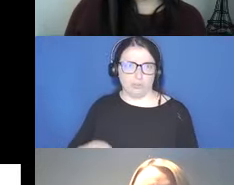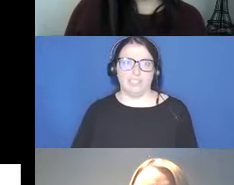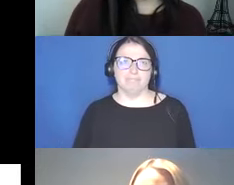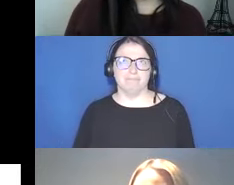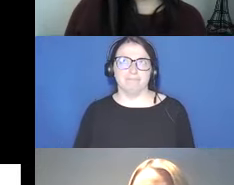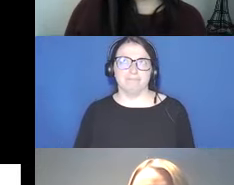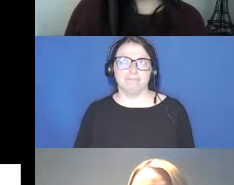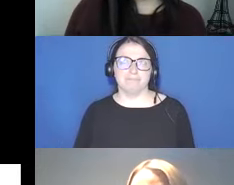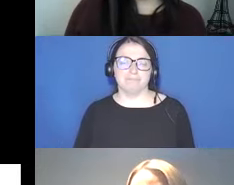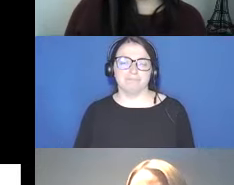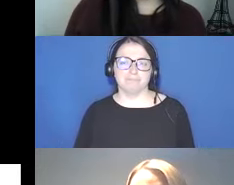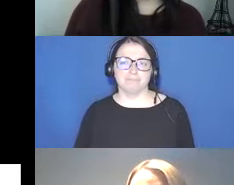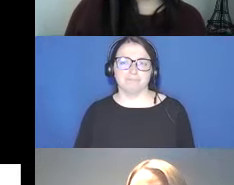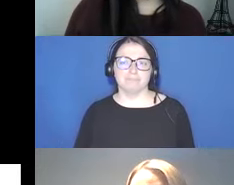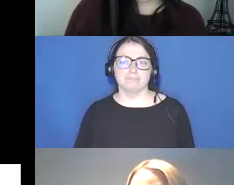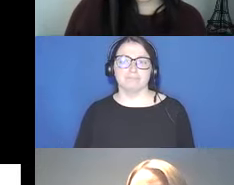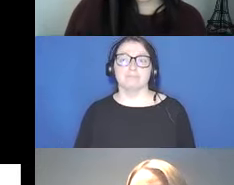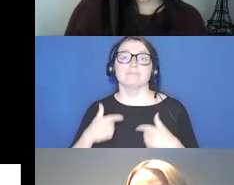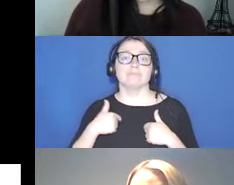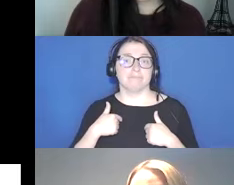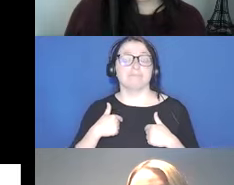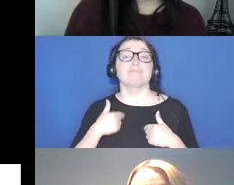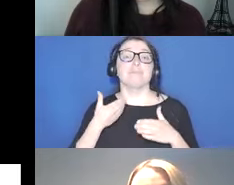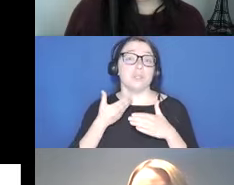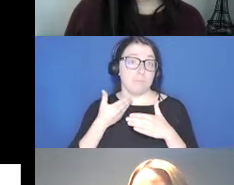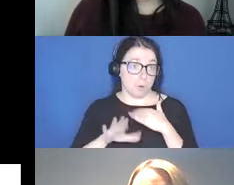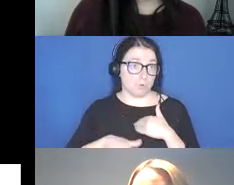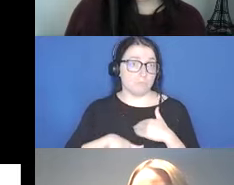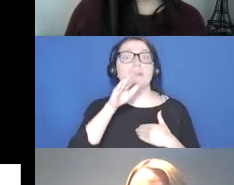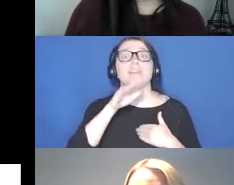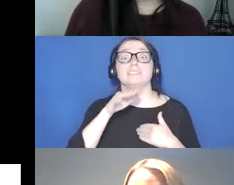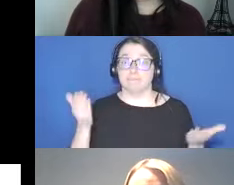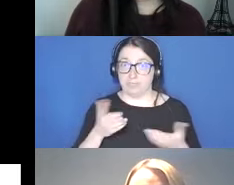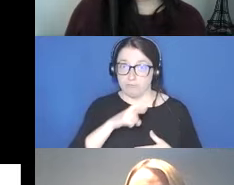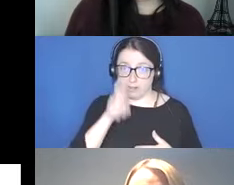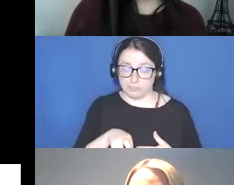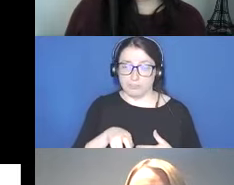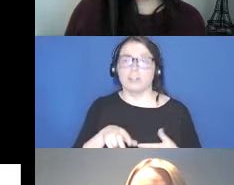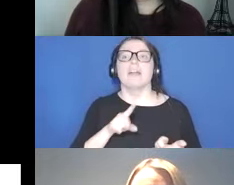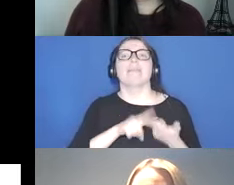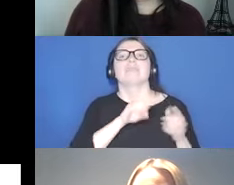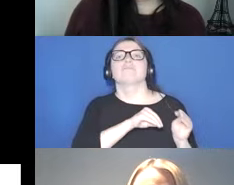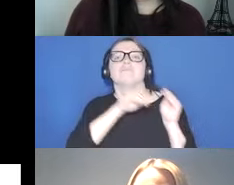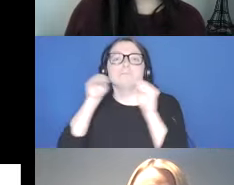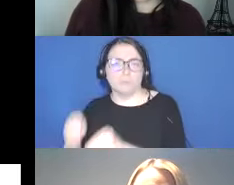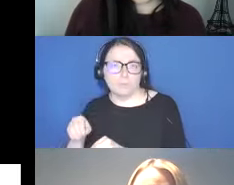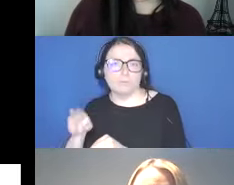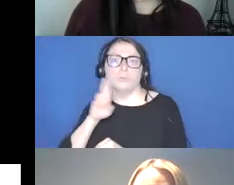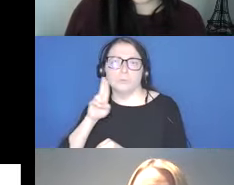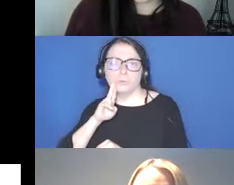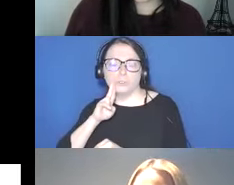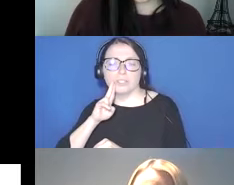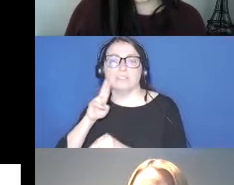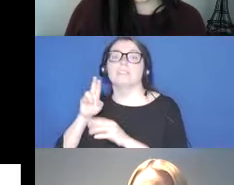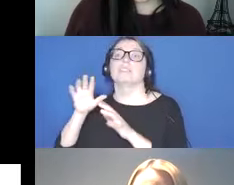So I'm born and raised in Rochester, but I had relocated to Houston, got married, had kids, and then came